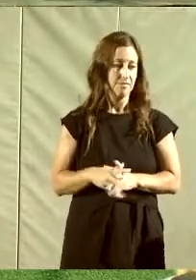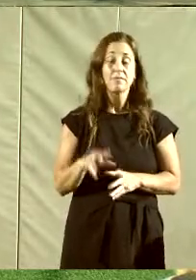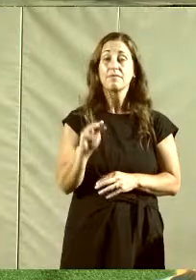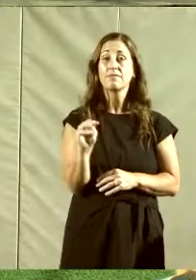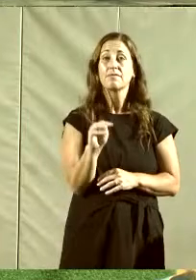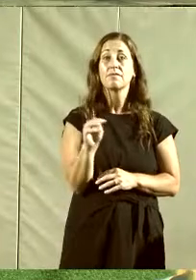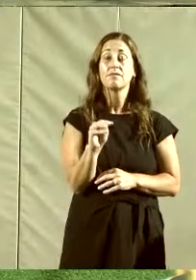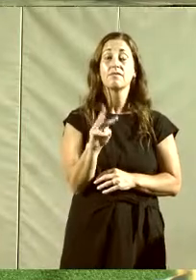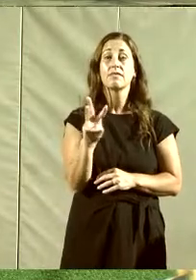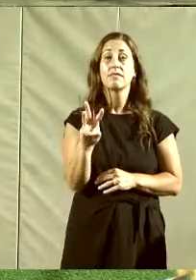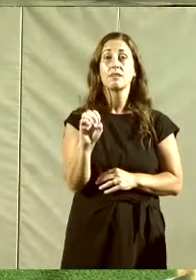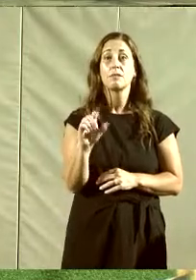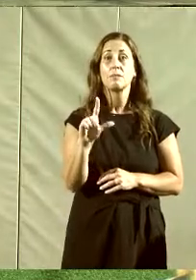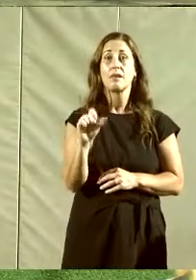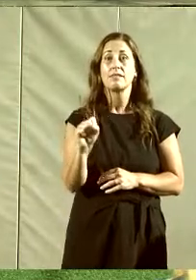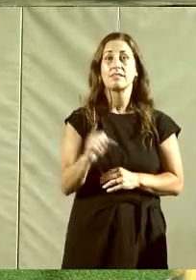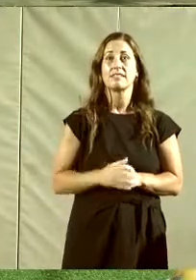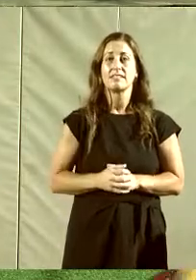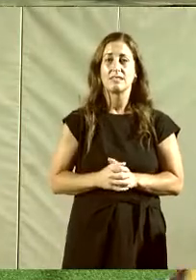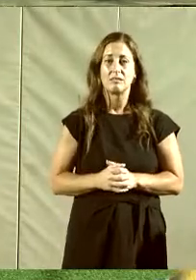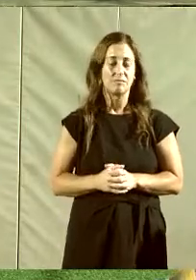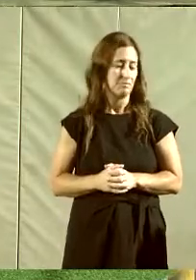Madison Mahialani Wells.